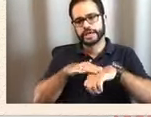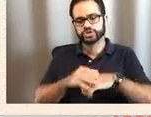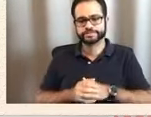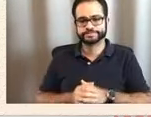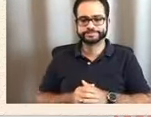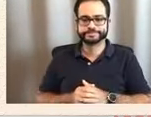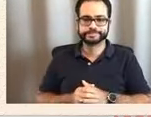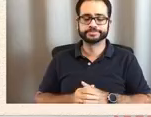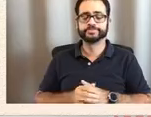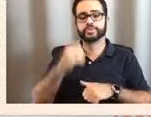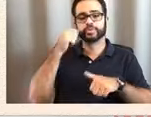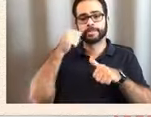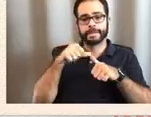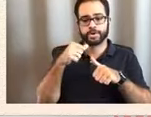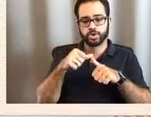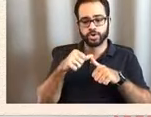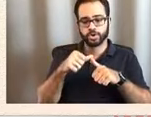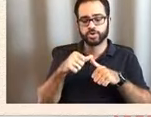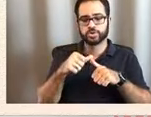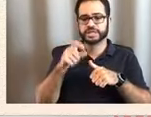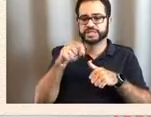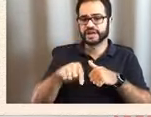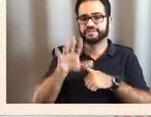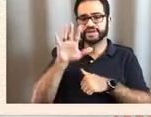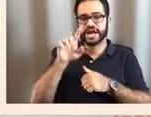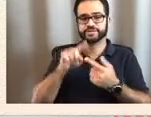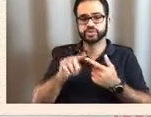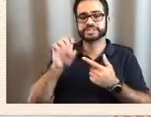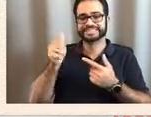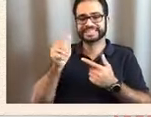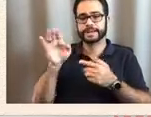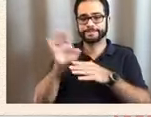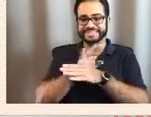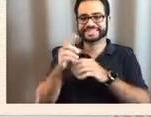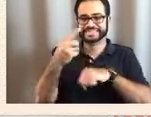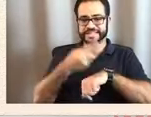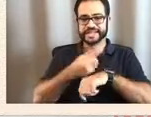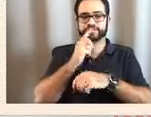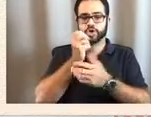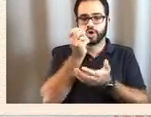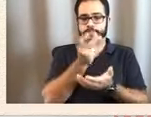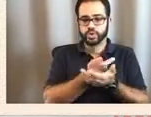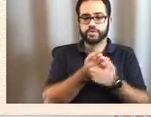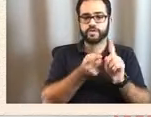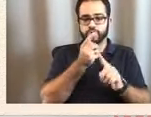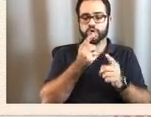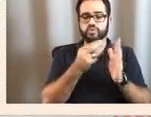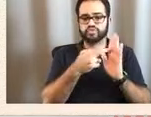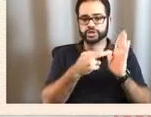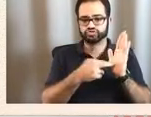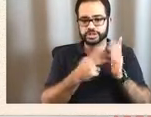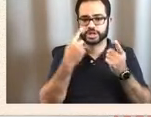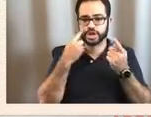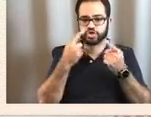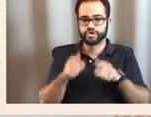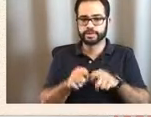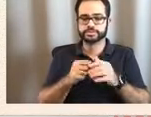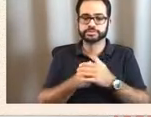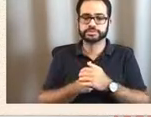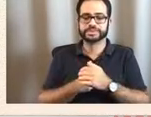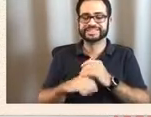Remember, it takes 5 to 10 business days for approval of the registration agreement. Department of Children and